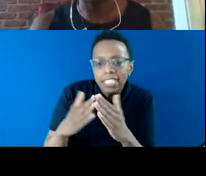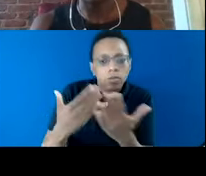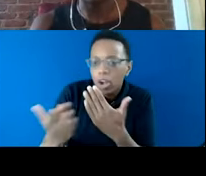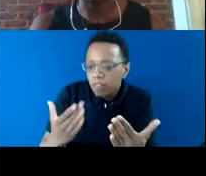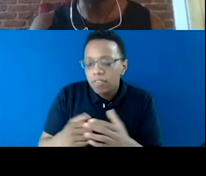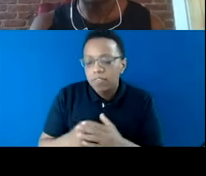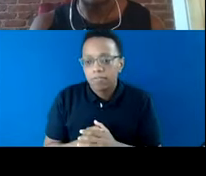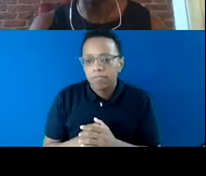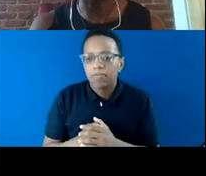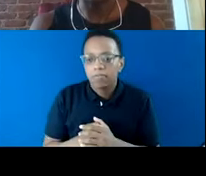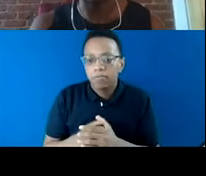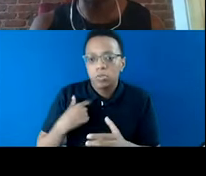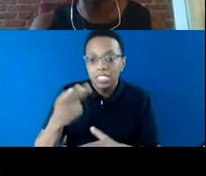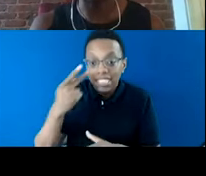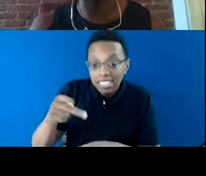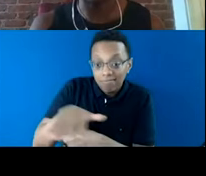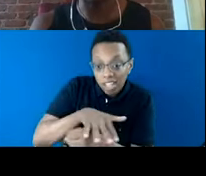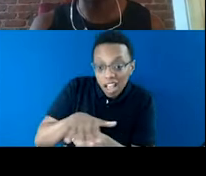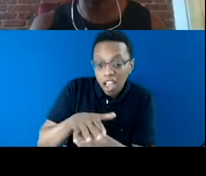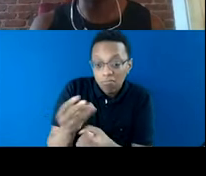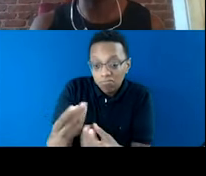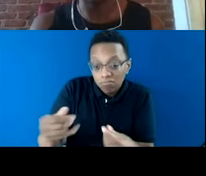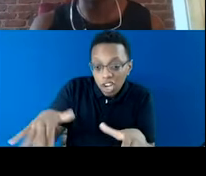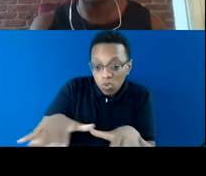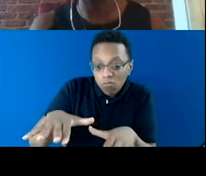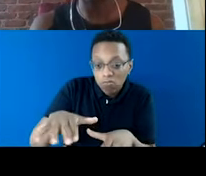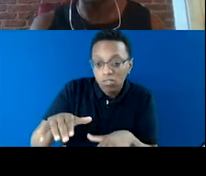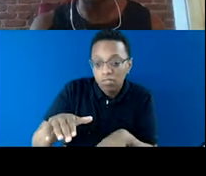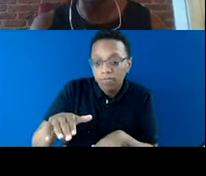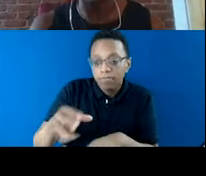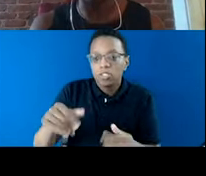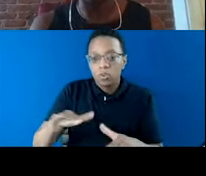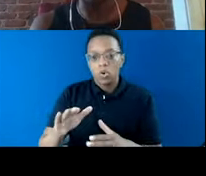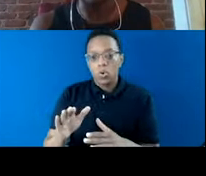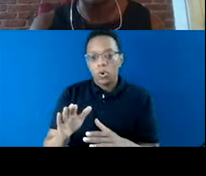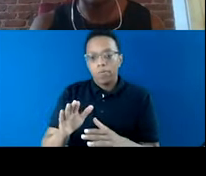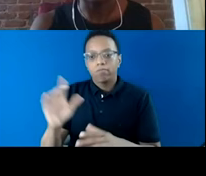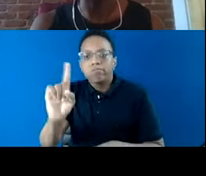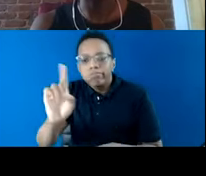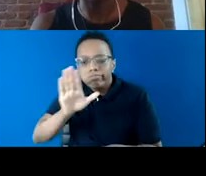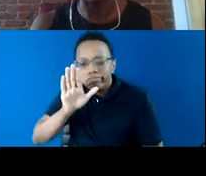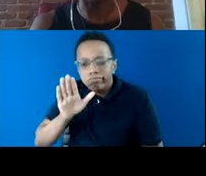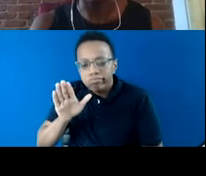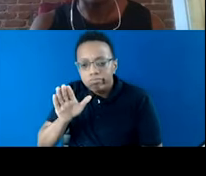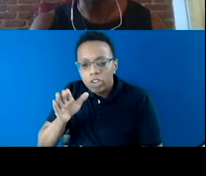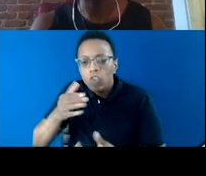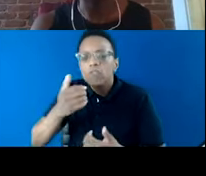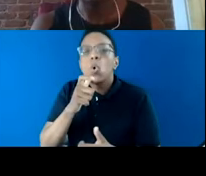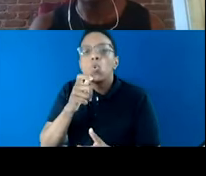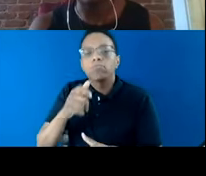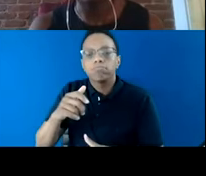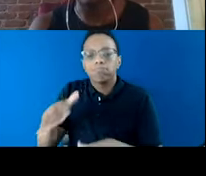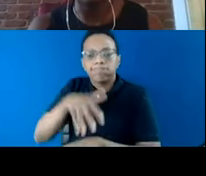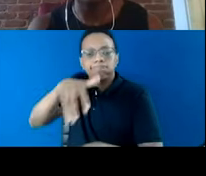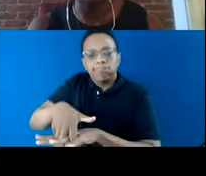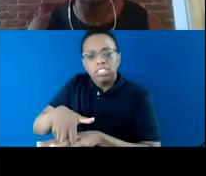see the land or the territory or the territory of which Indigenous people you are in. And so